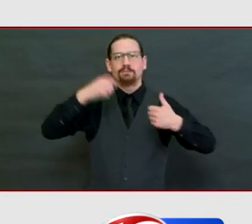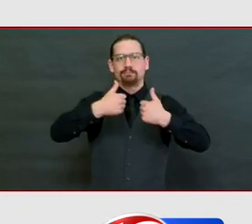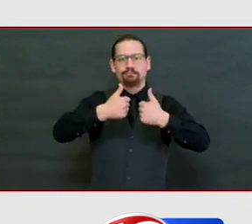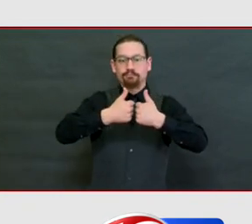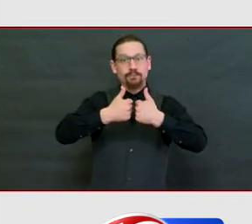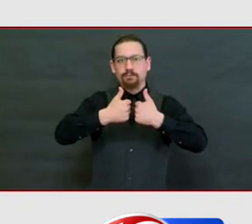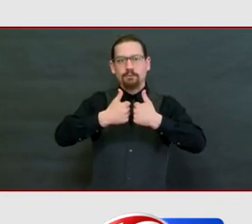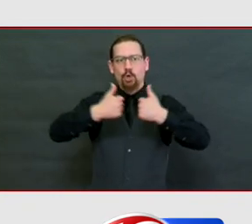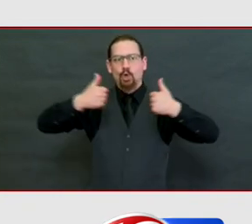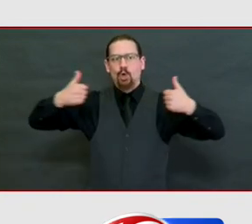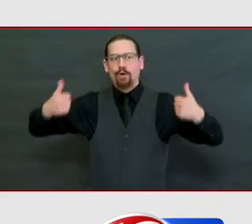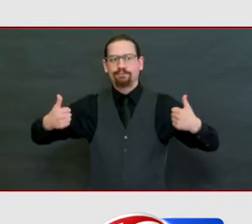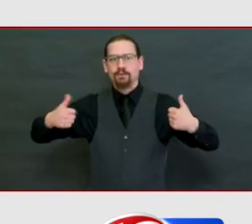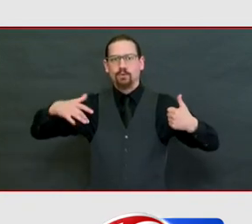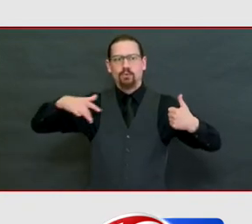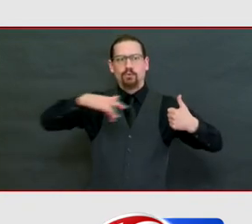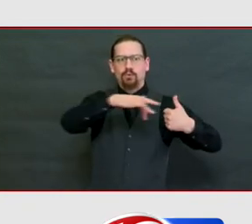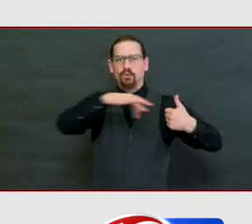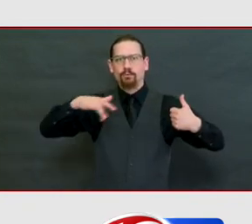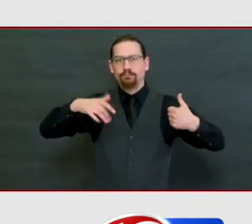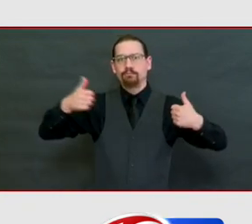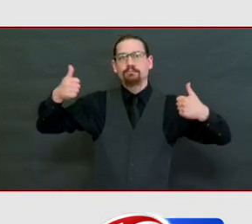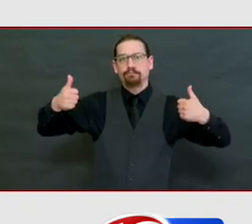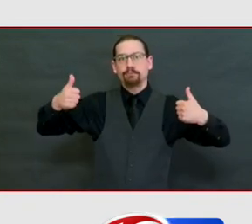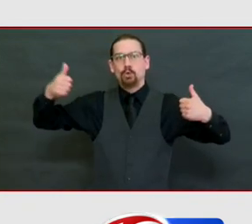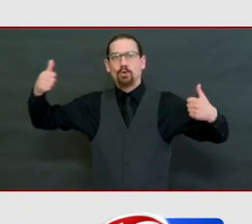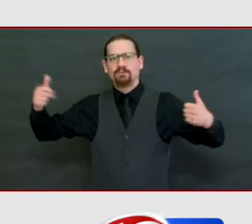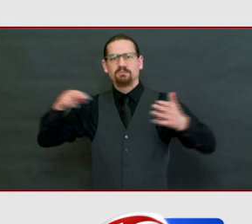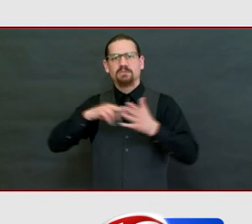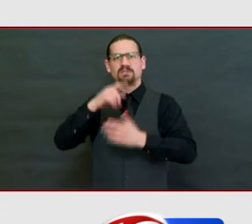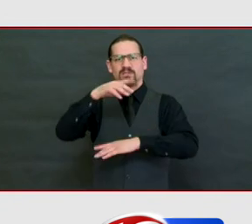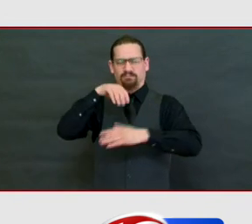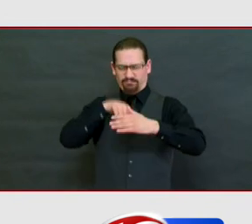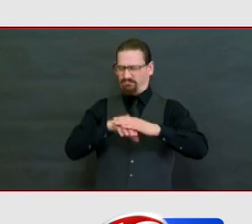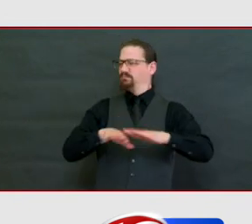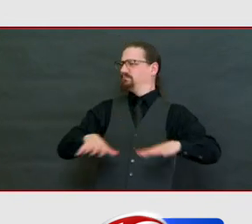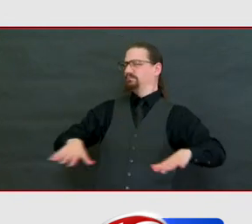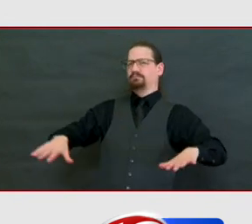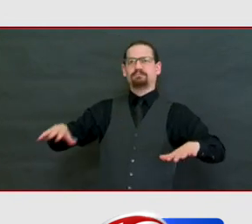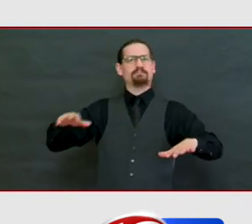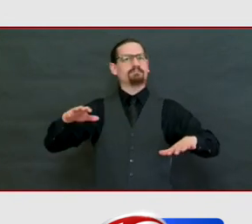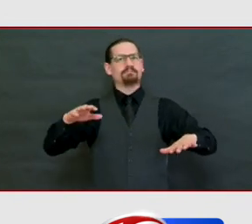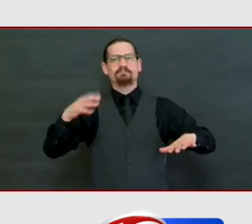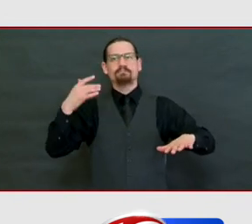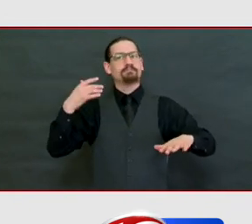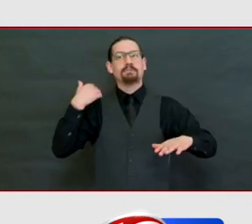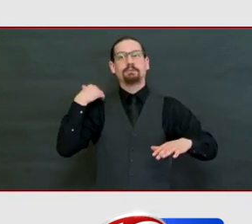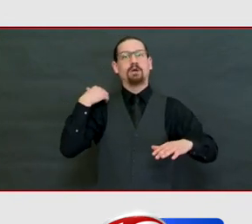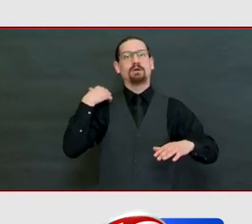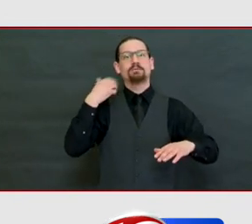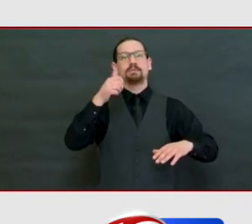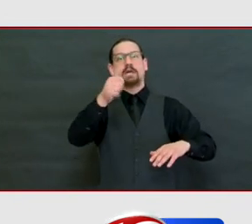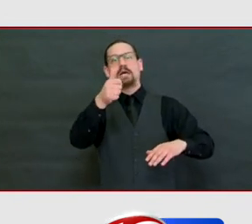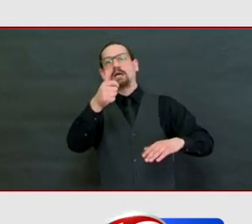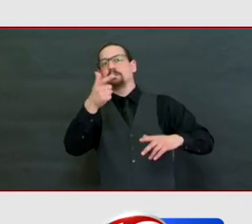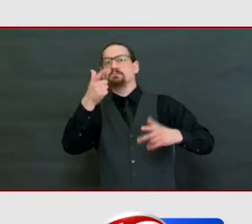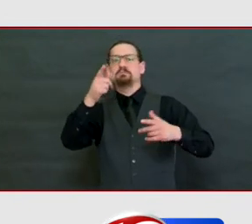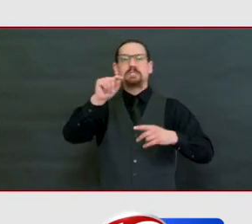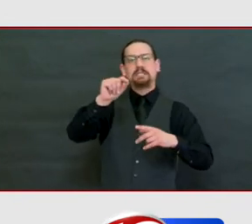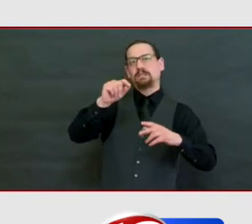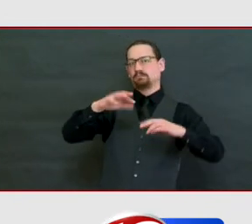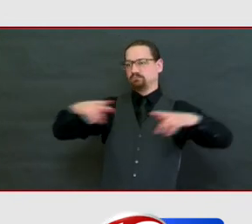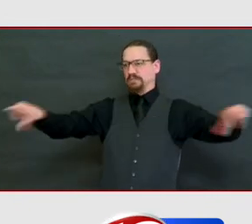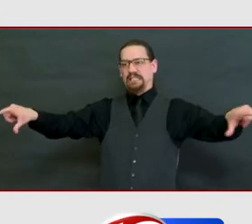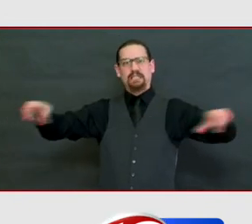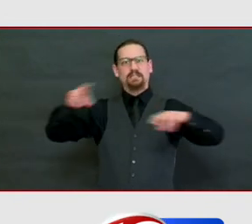a certain period of time you can stay in the restaurant. You're going to have to wear your face cloth coverings. So again, I want you to